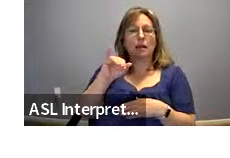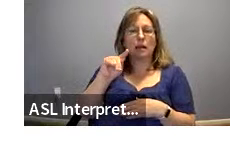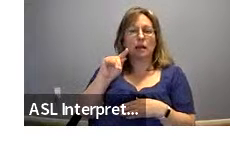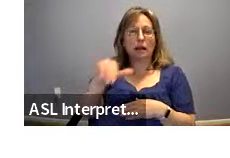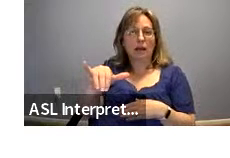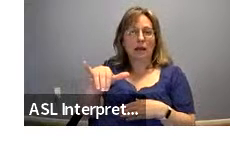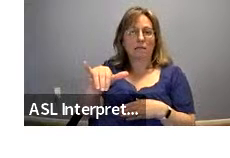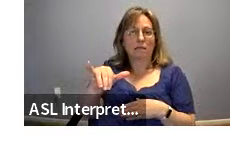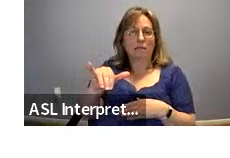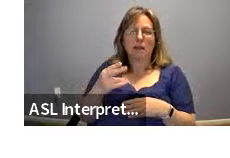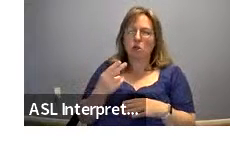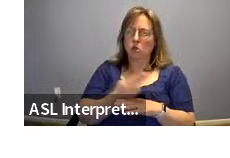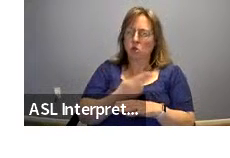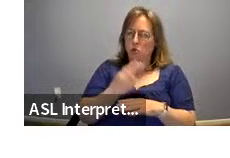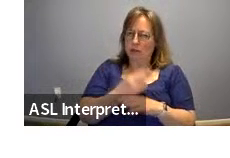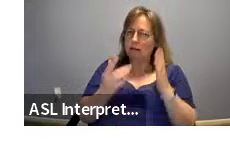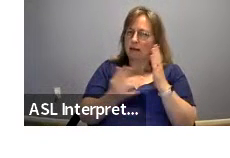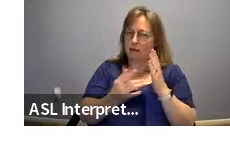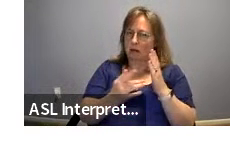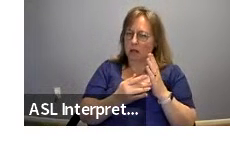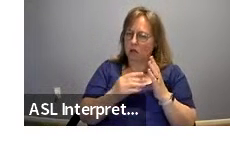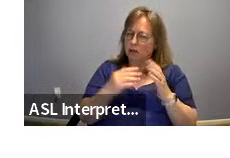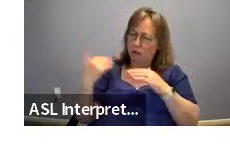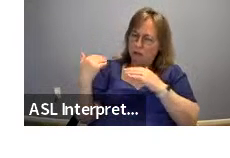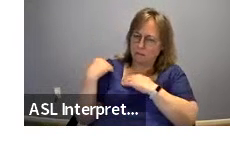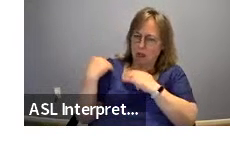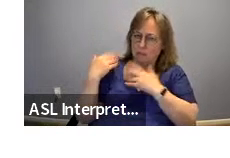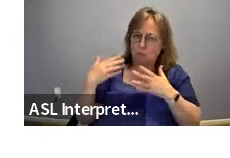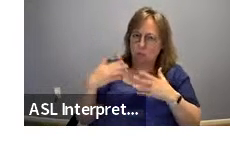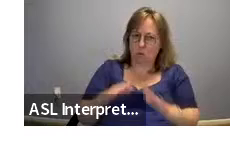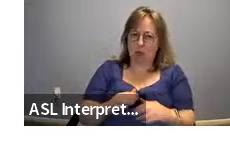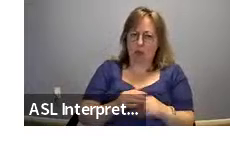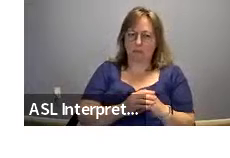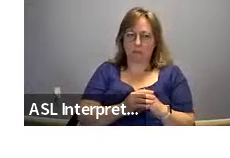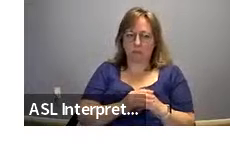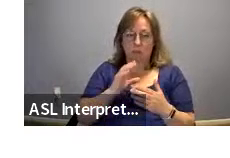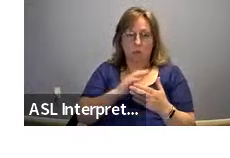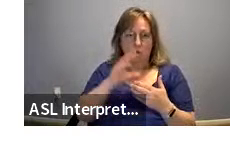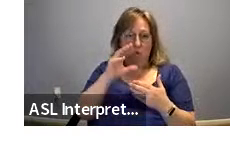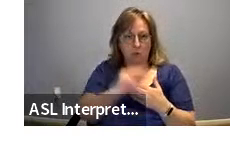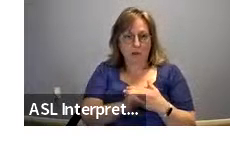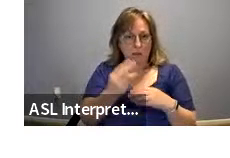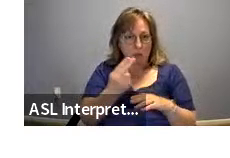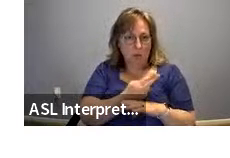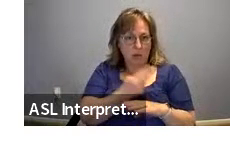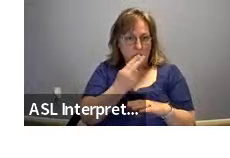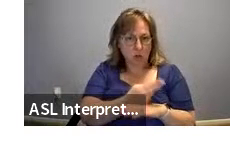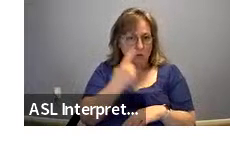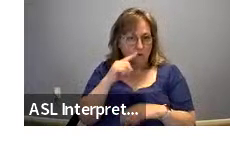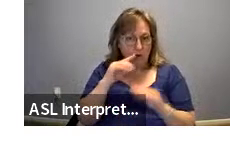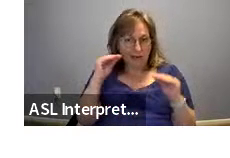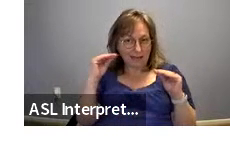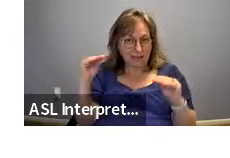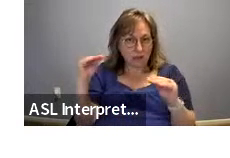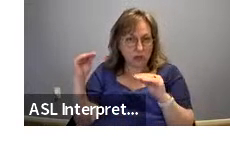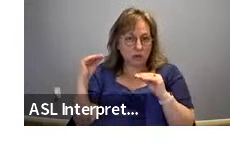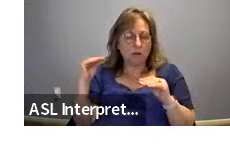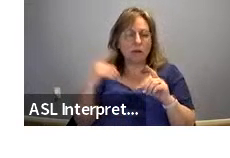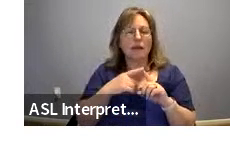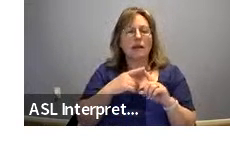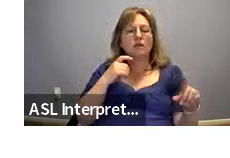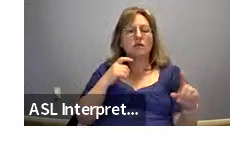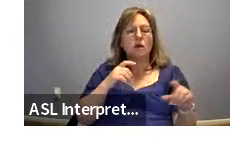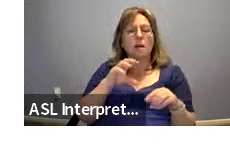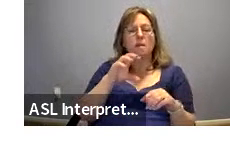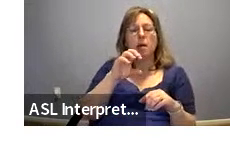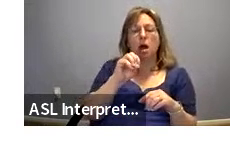of technology. The curriculum that we use to teach digital citizenship is from Common